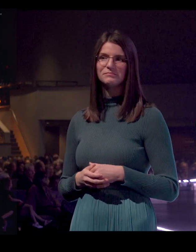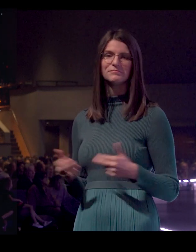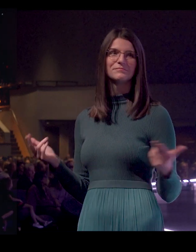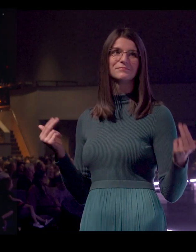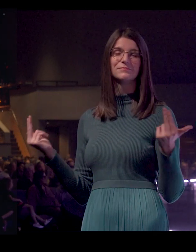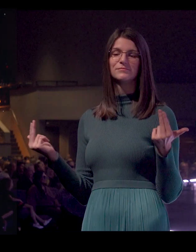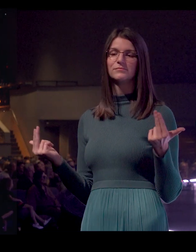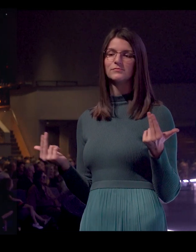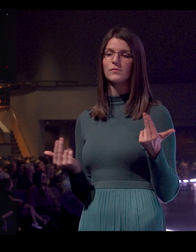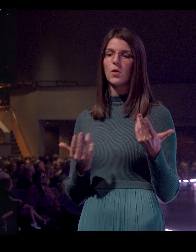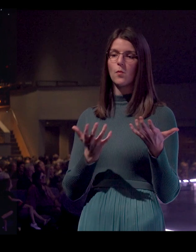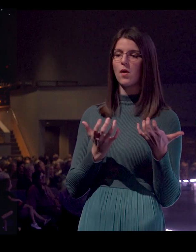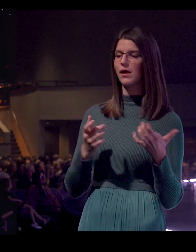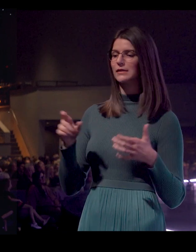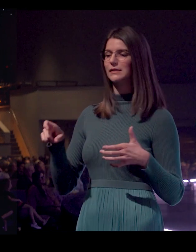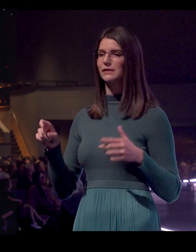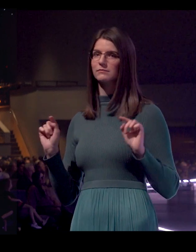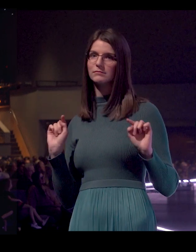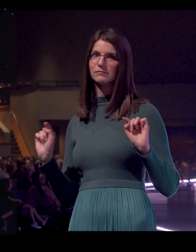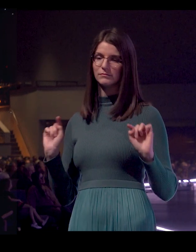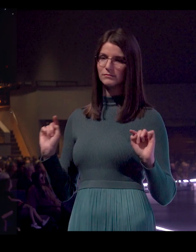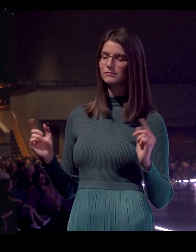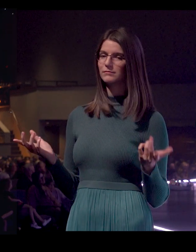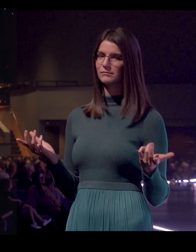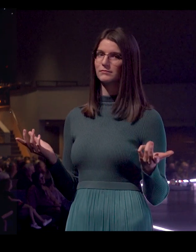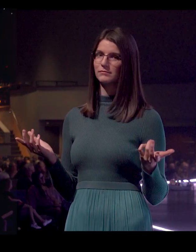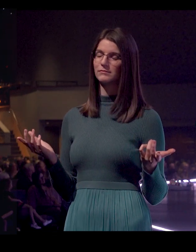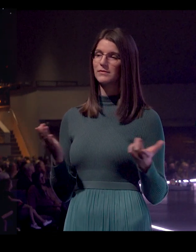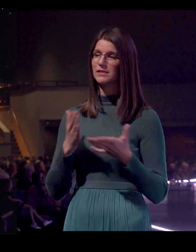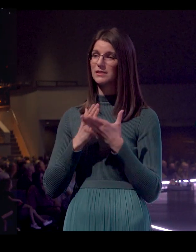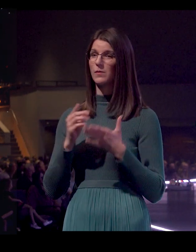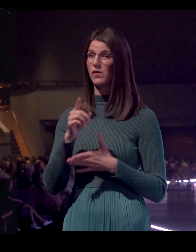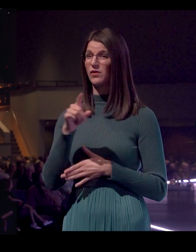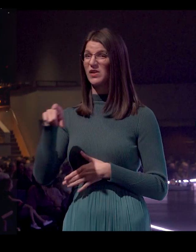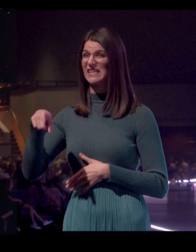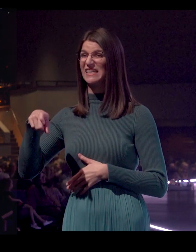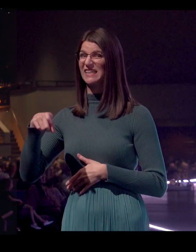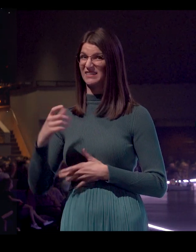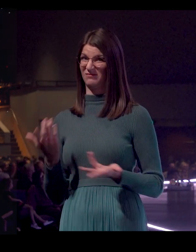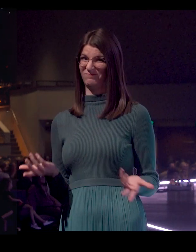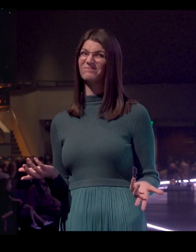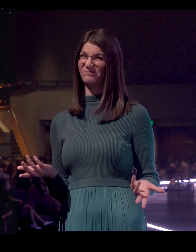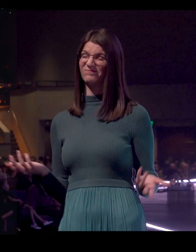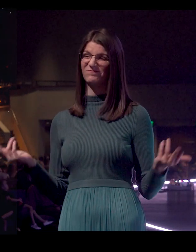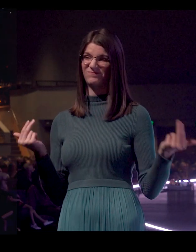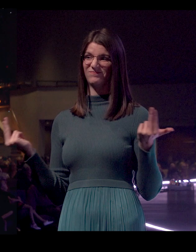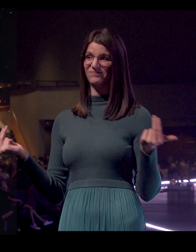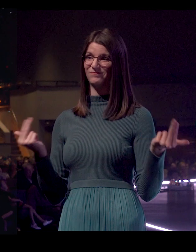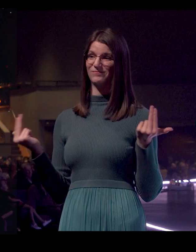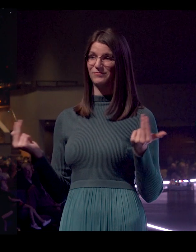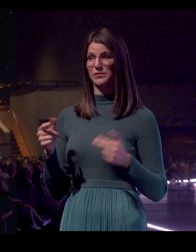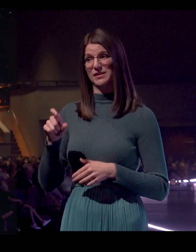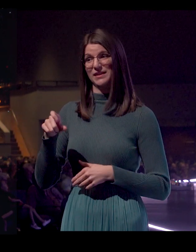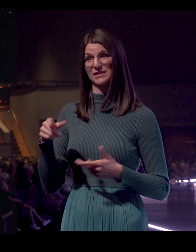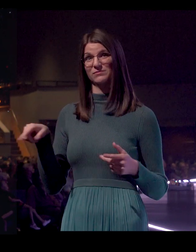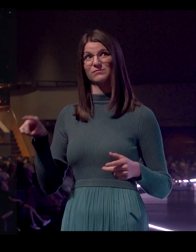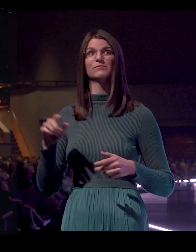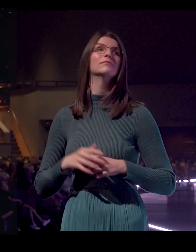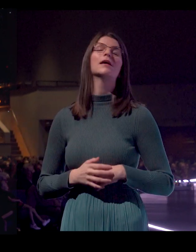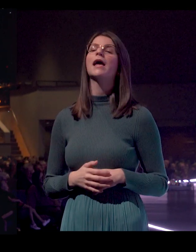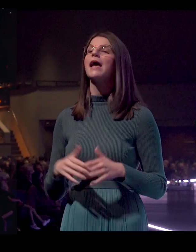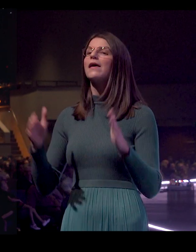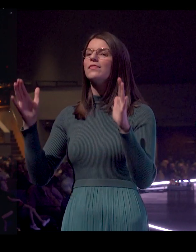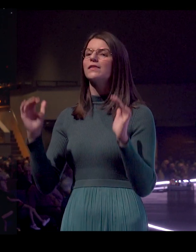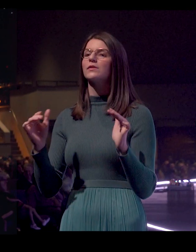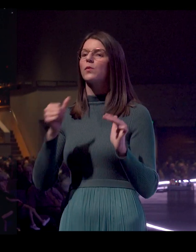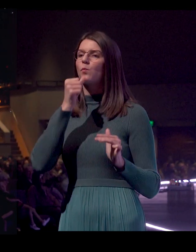Some of you need this, all right? Some of you need this. Now, this next one, I just want the ladies to play along. Guys, you can be quiet.